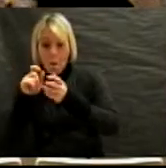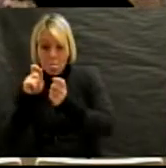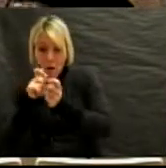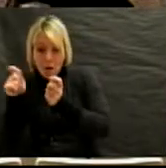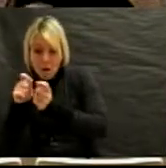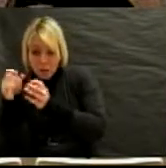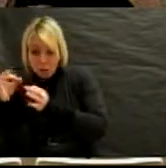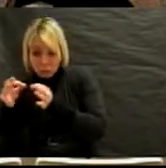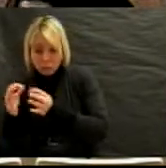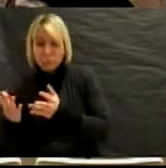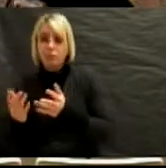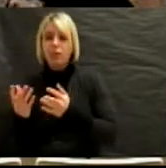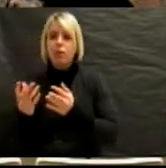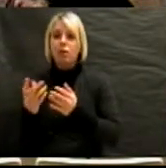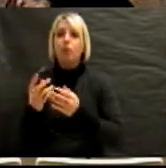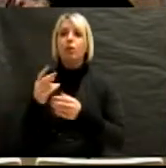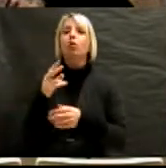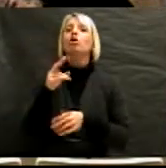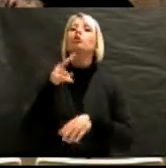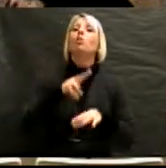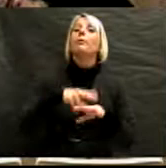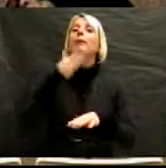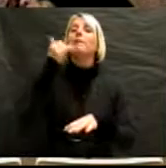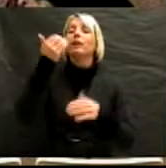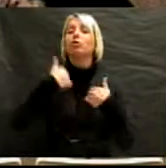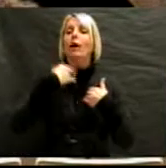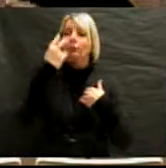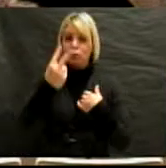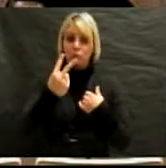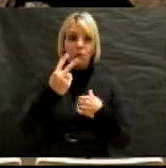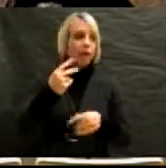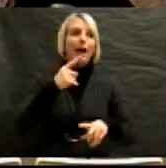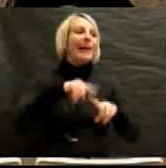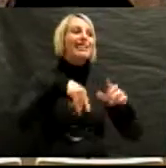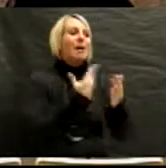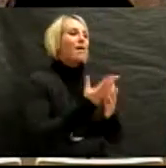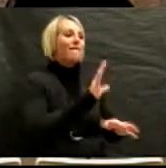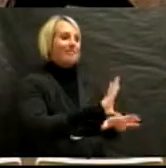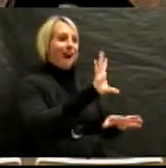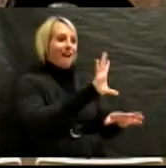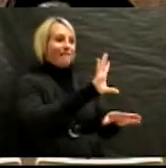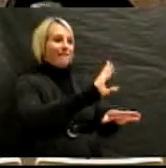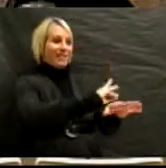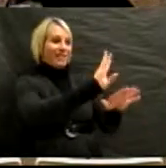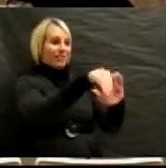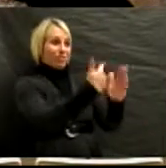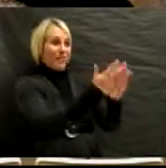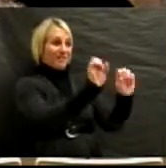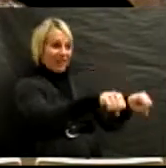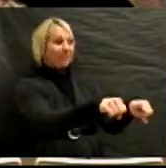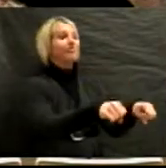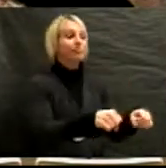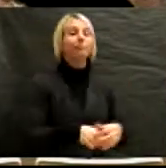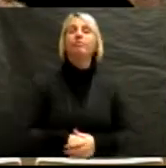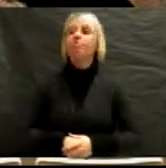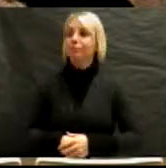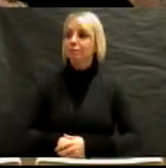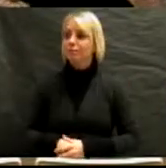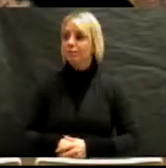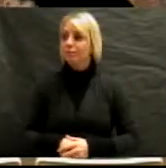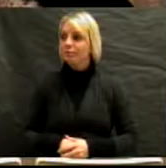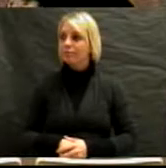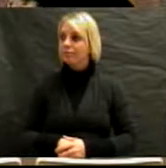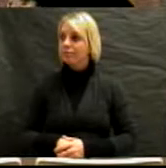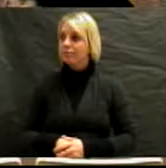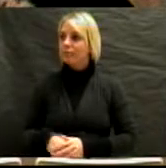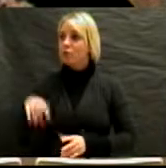make tomorrow night's a rough night, so if it got rescheduled to a different night, I could. Is there 2 grievances? No, well, yes, yeah, but they're gonna have it at the same time.